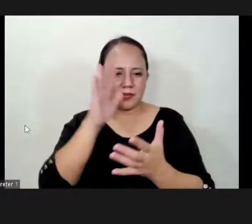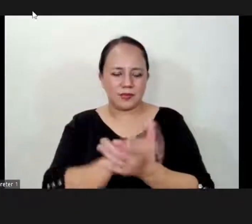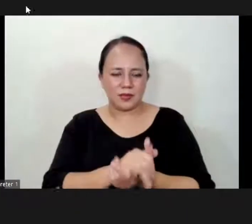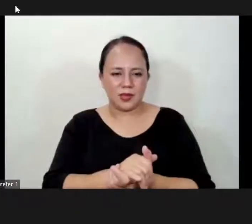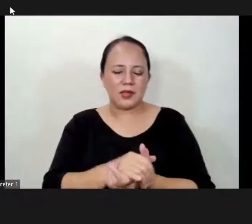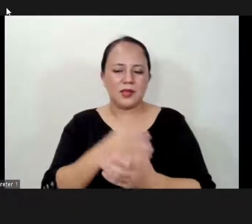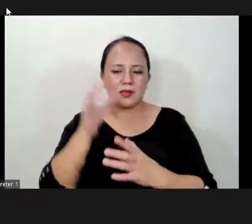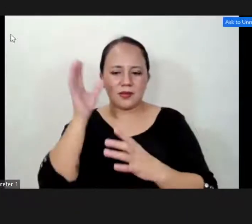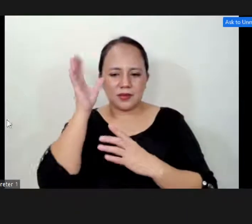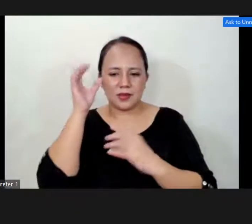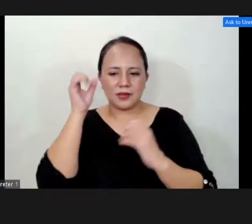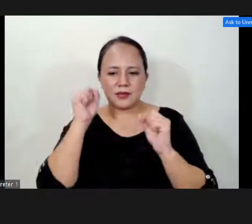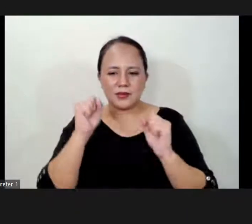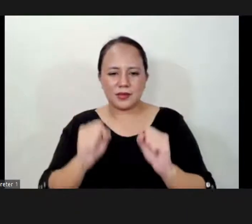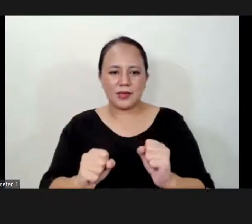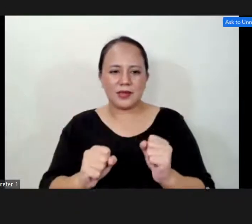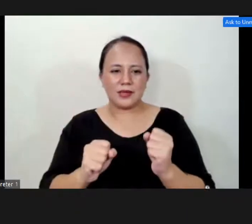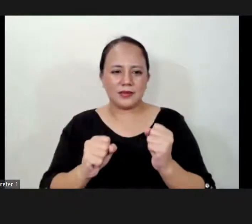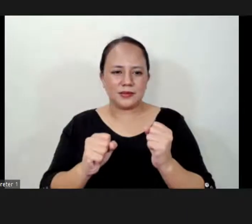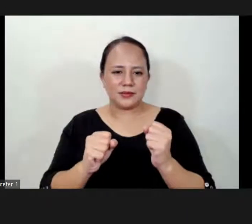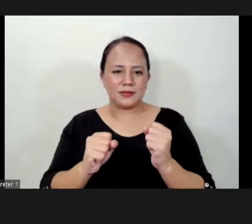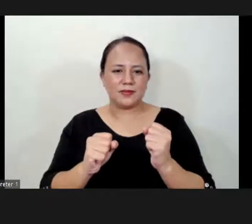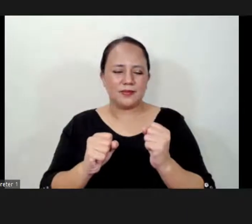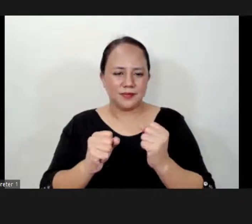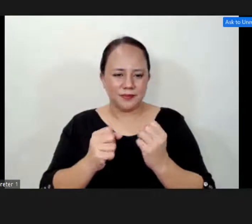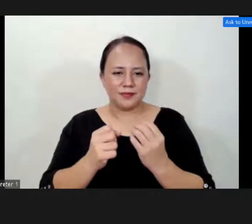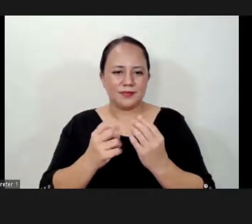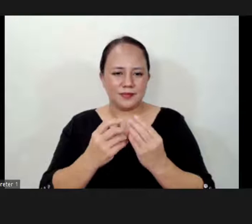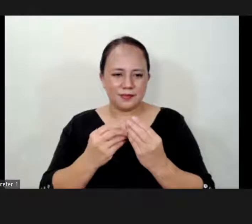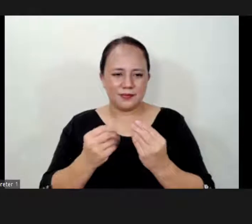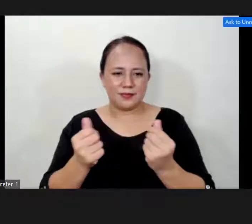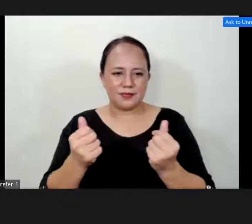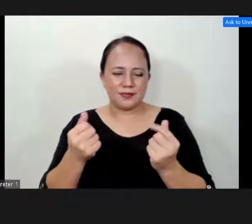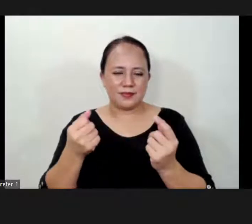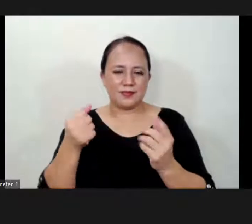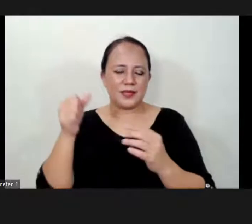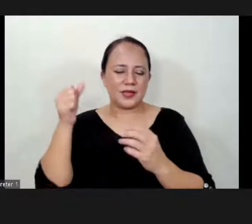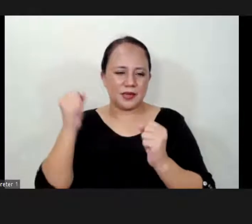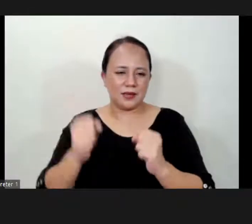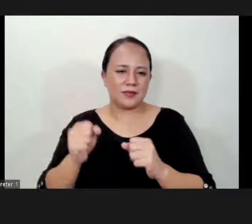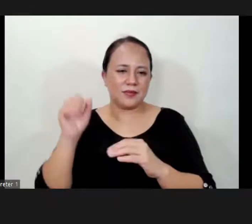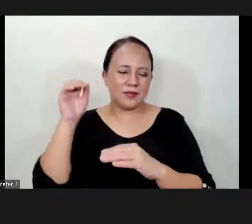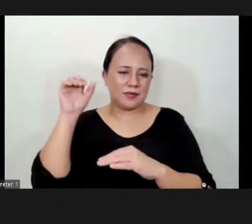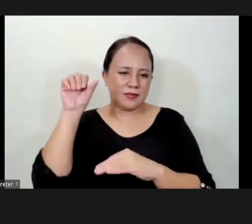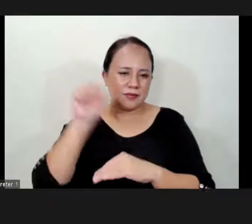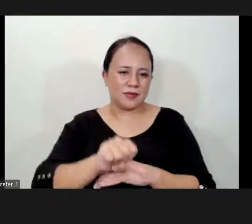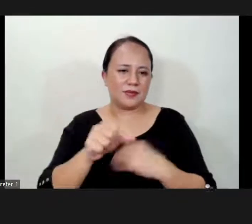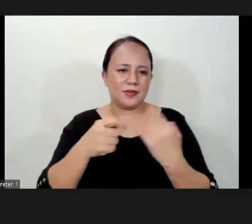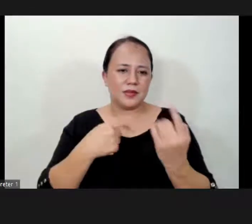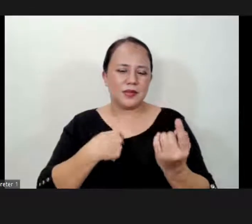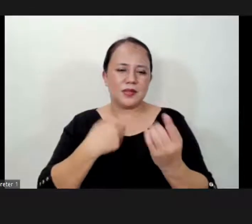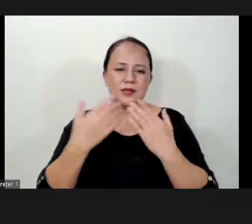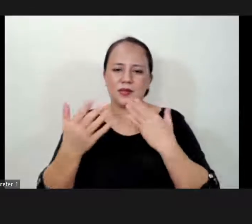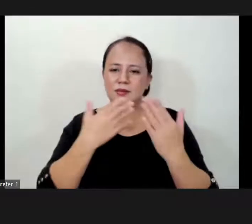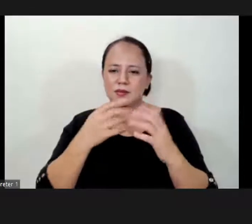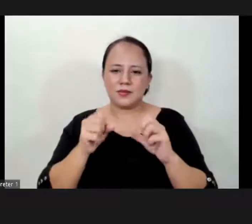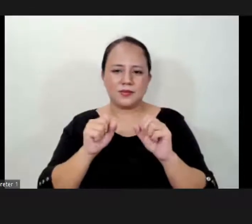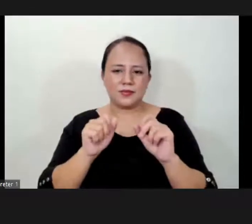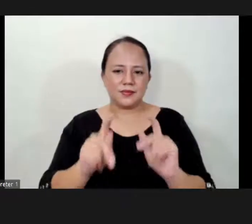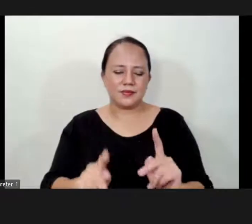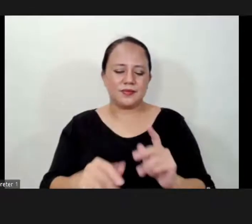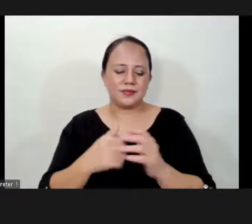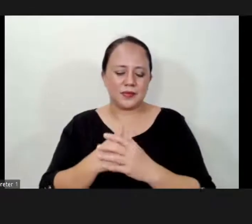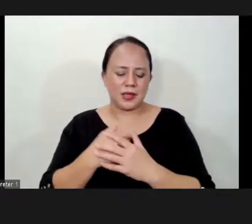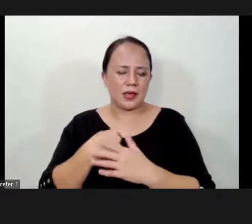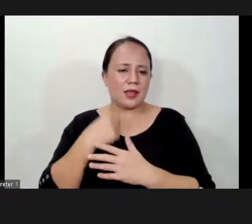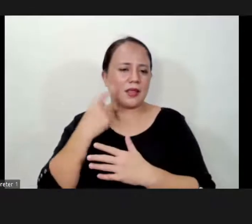that cancer can be crushed and defeated. Thank you very much for this opportunity, and